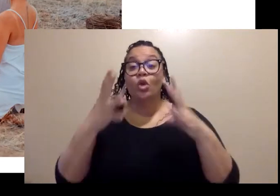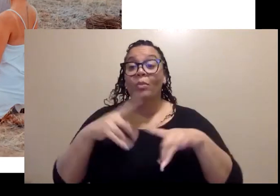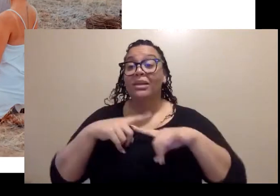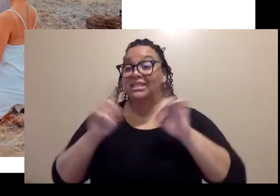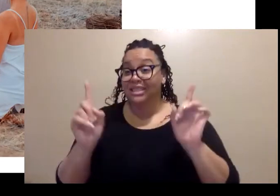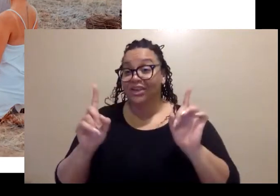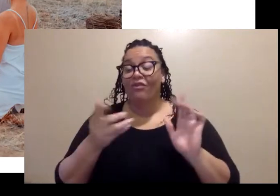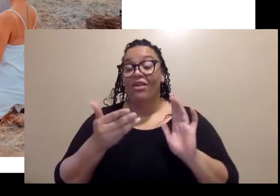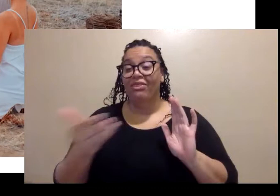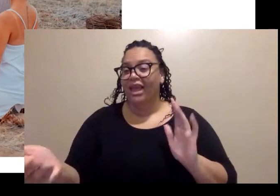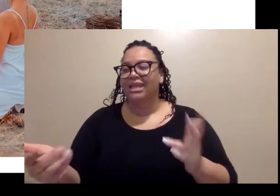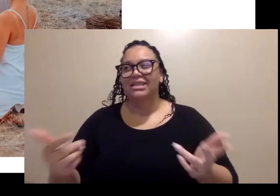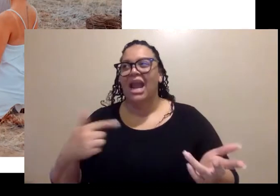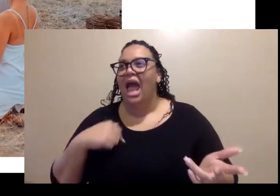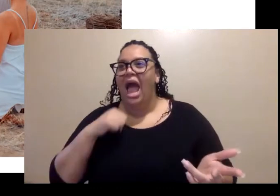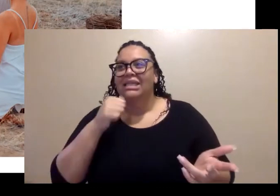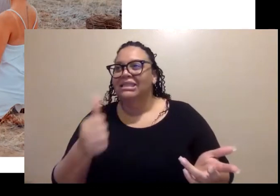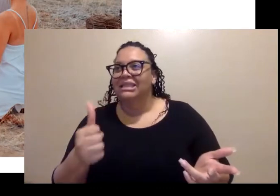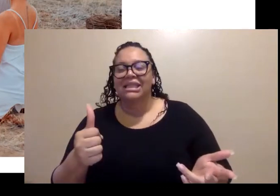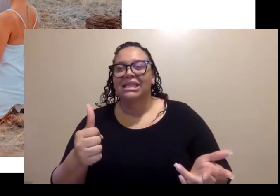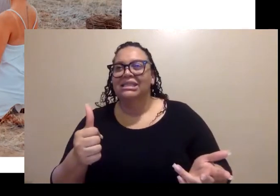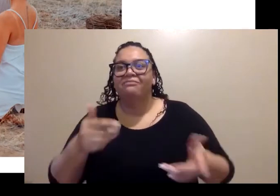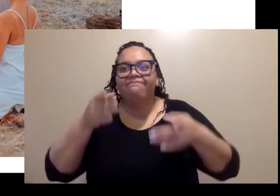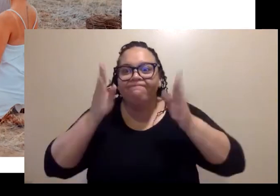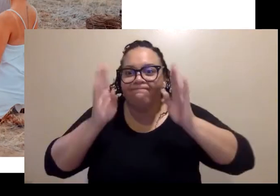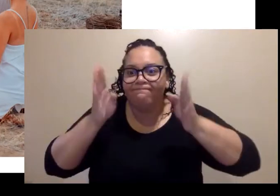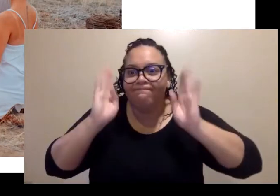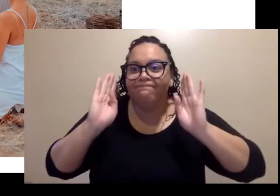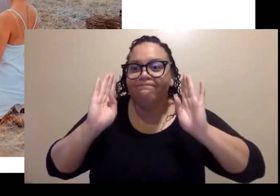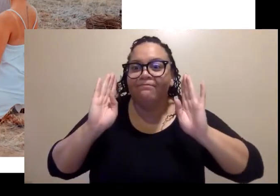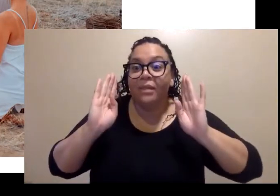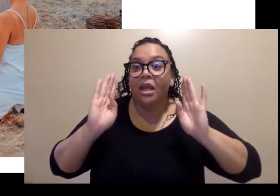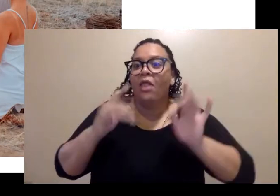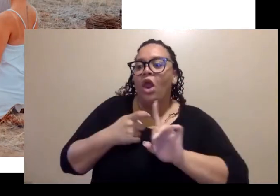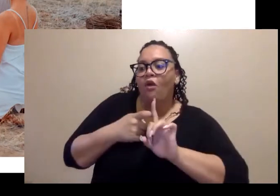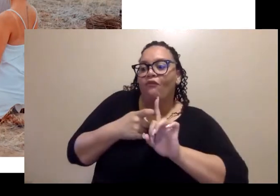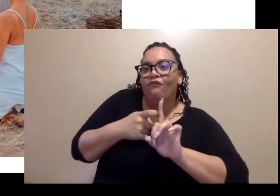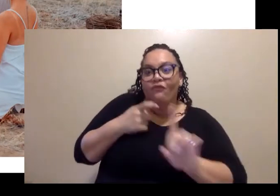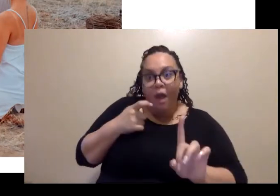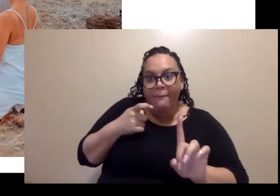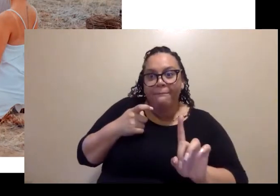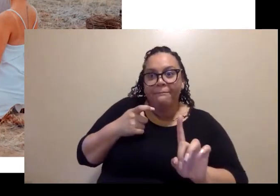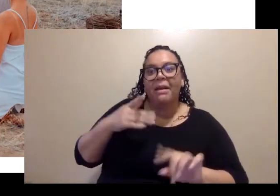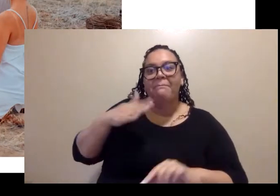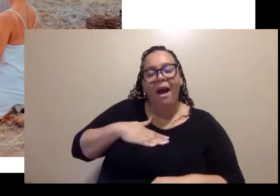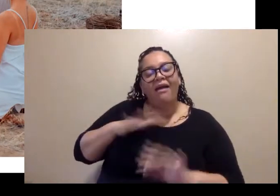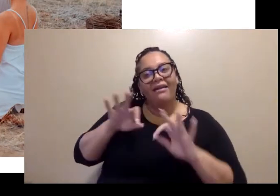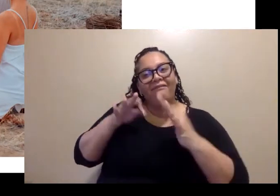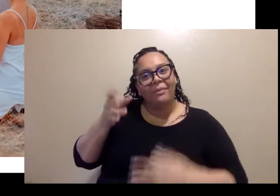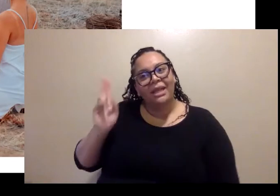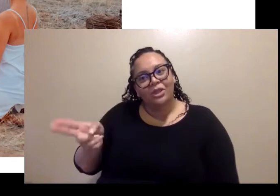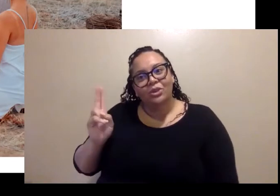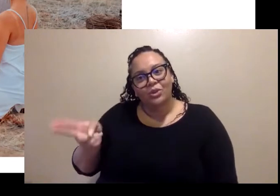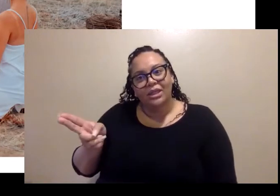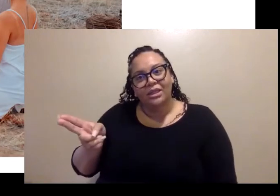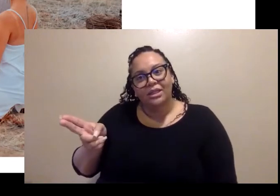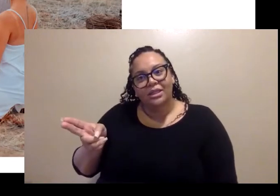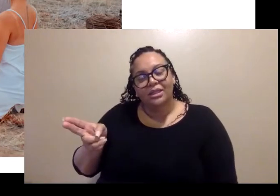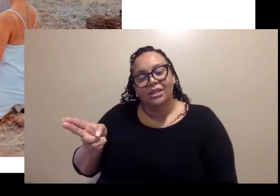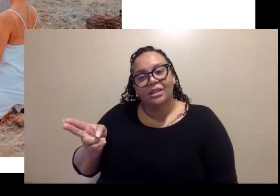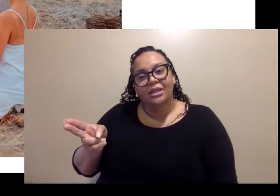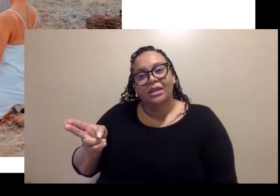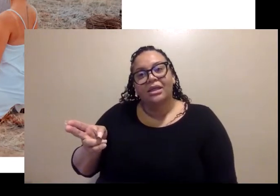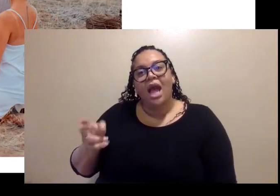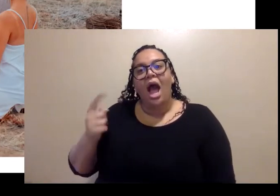I wasn't even consciously aware that actually stemmed from my ancestry. I participated and